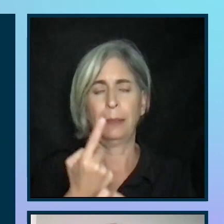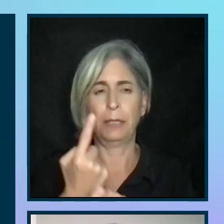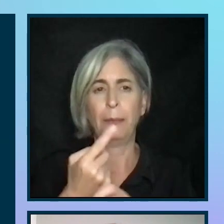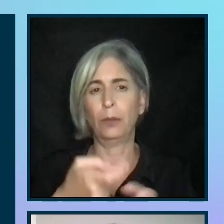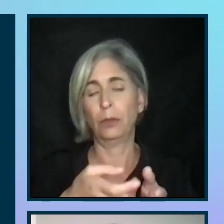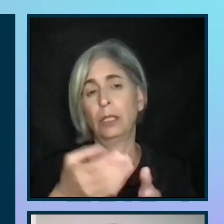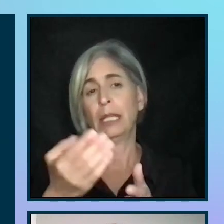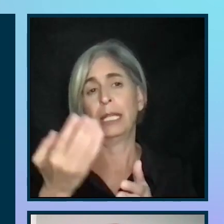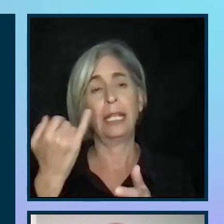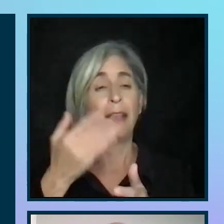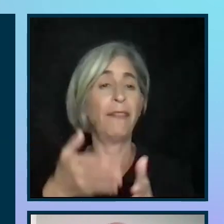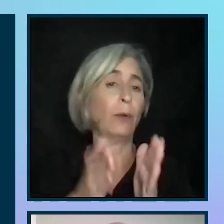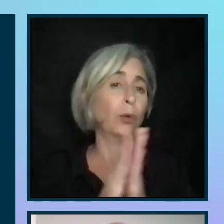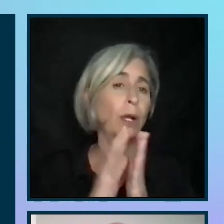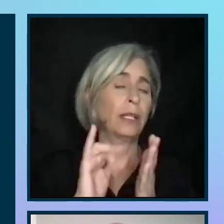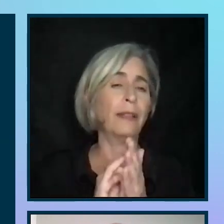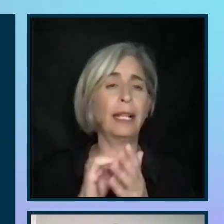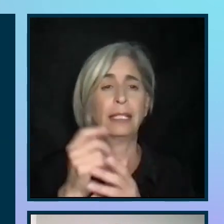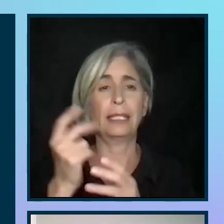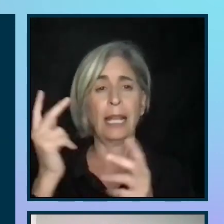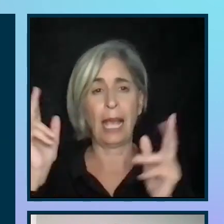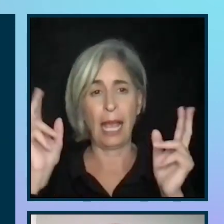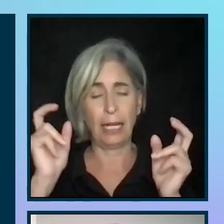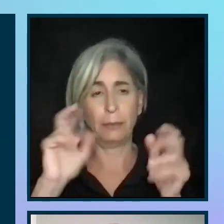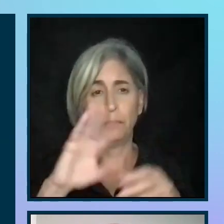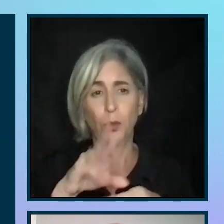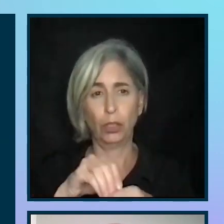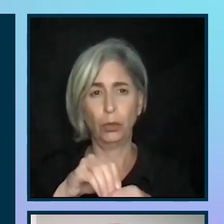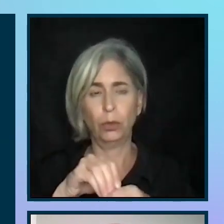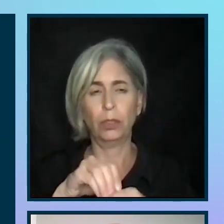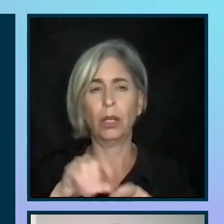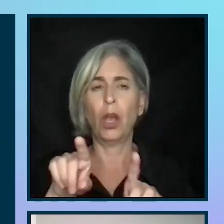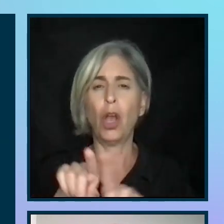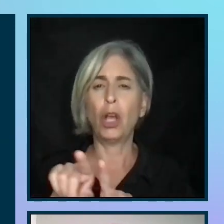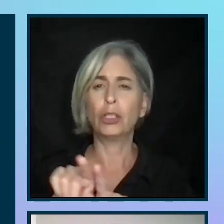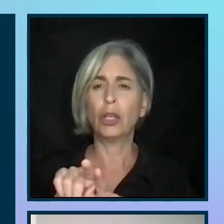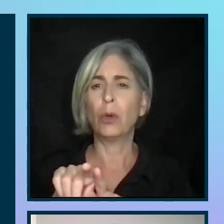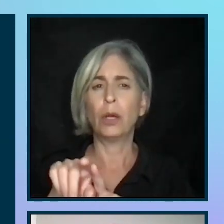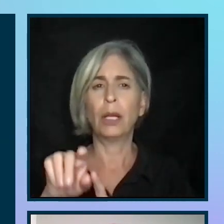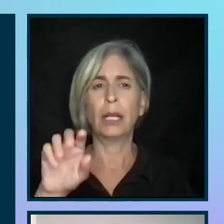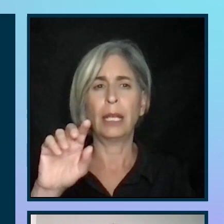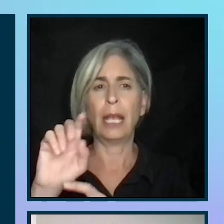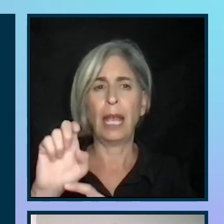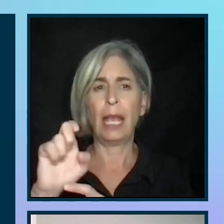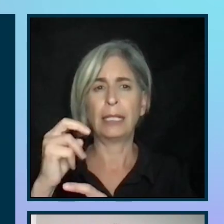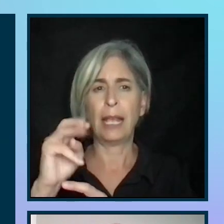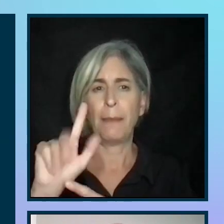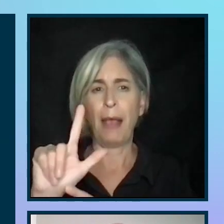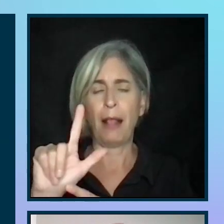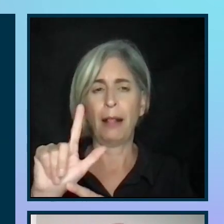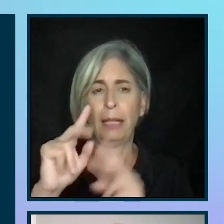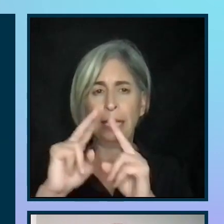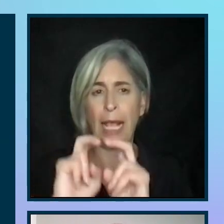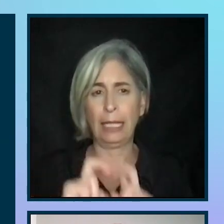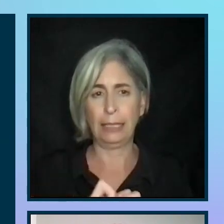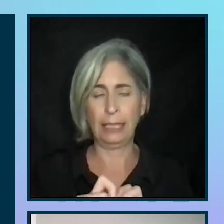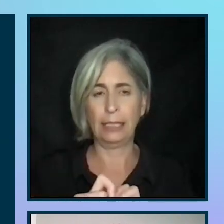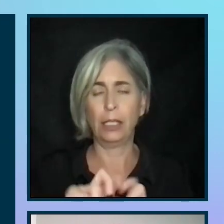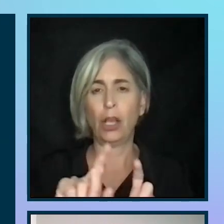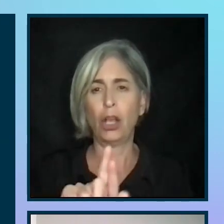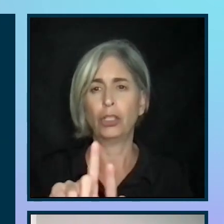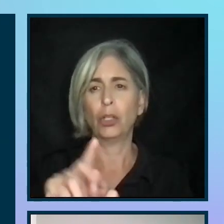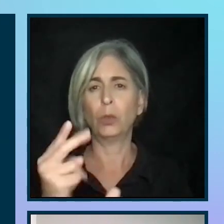requested that as an item to be able to meet. We use our own Apex XML analysis tools, and we